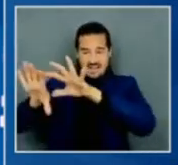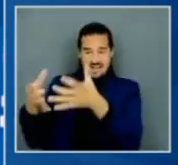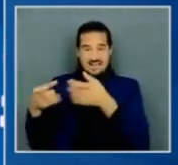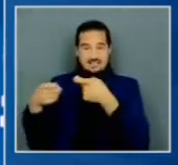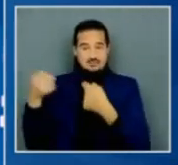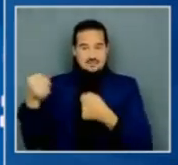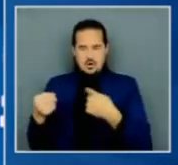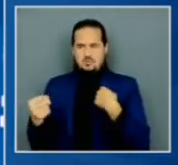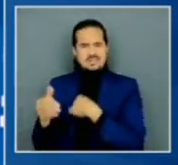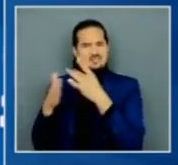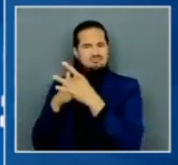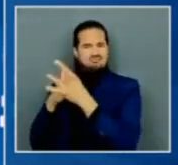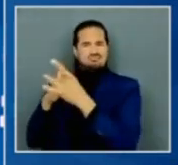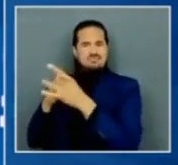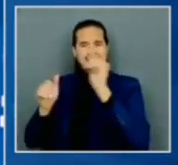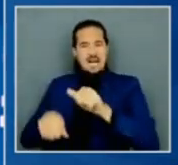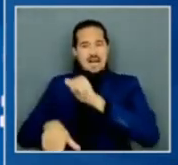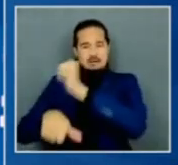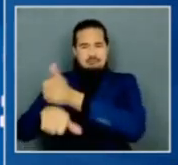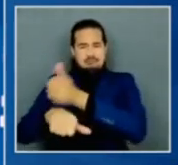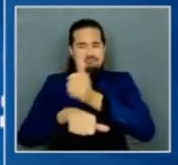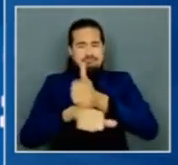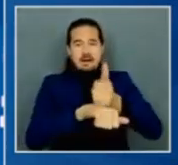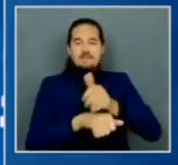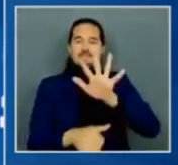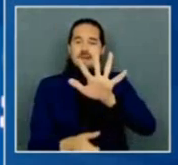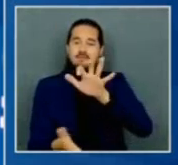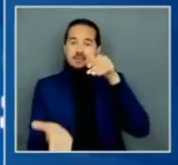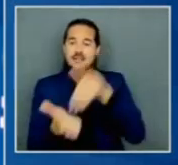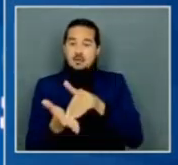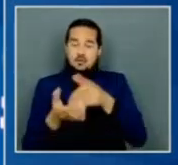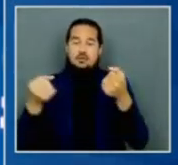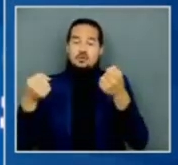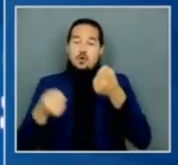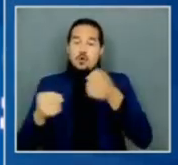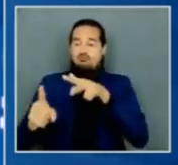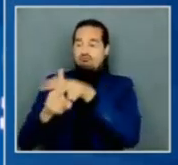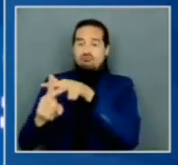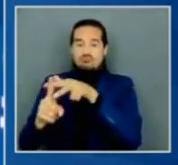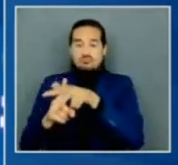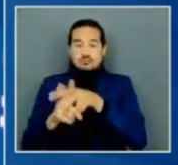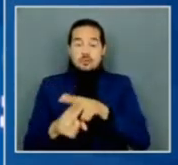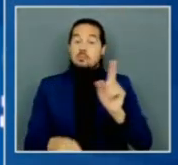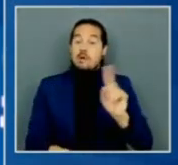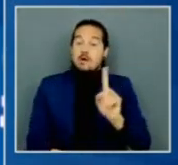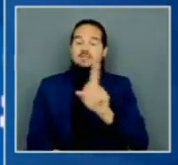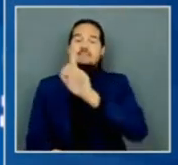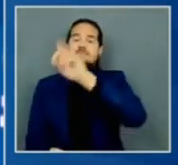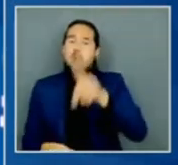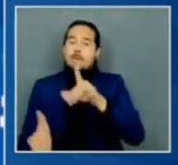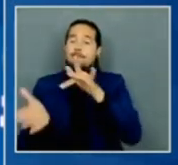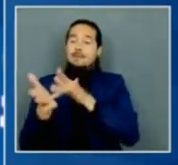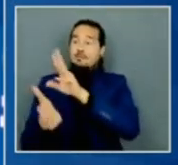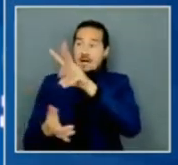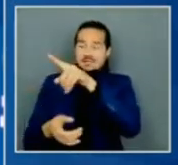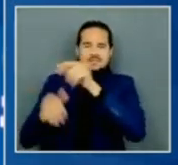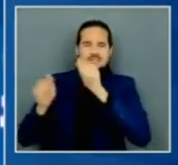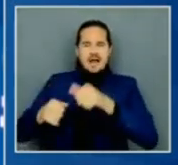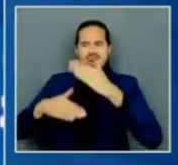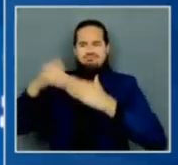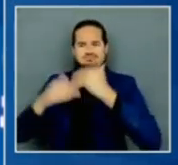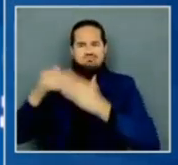market. It can put, with those 500,000 charging stations, we can put 1 million jobs back in Detroit and in the